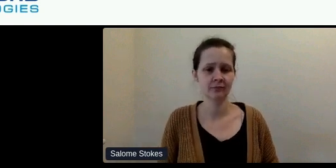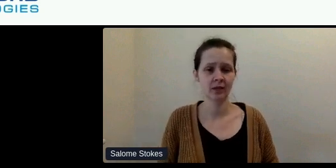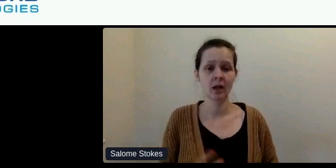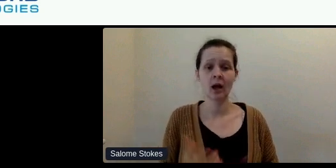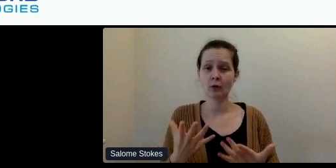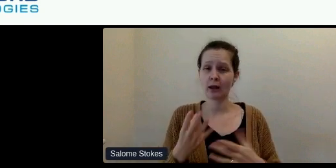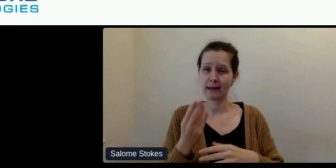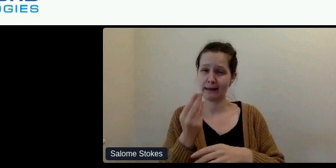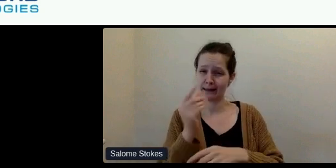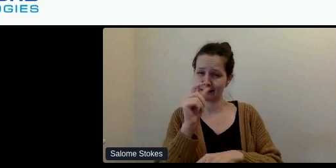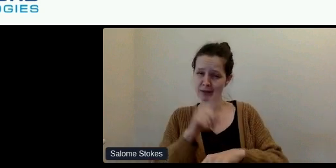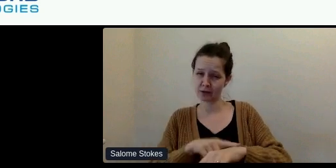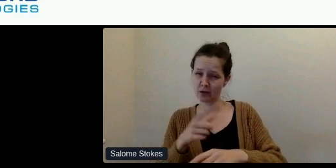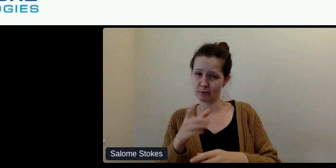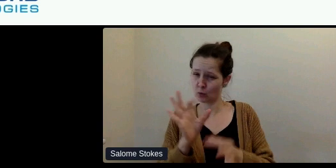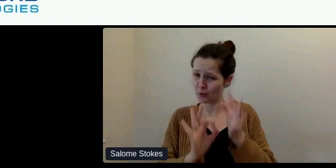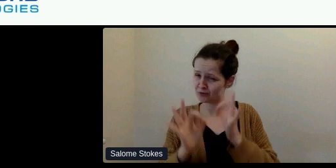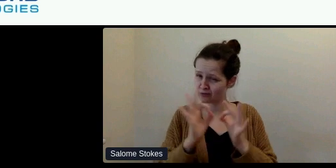answer them.